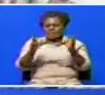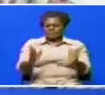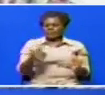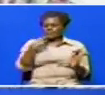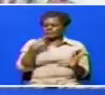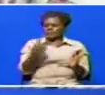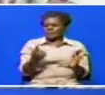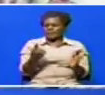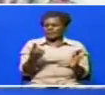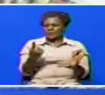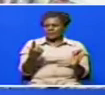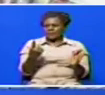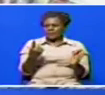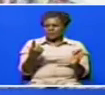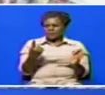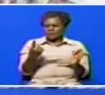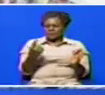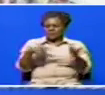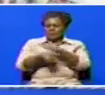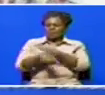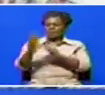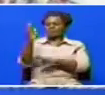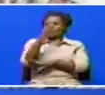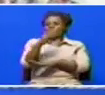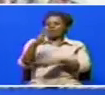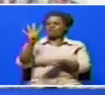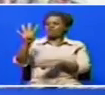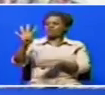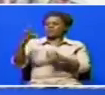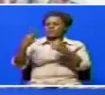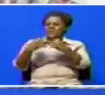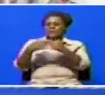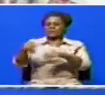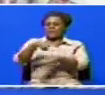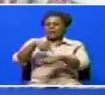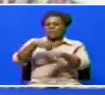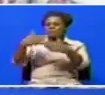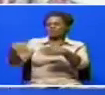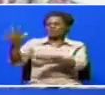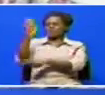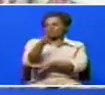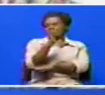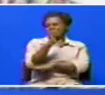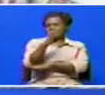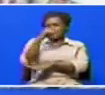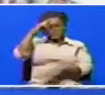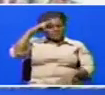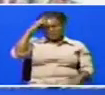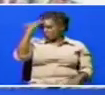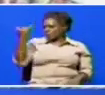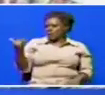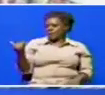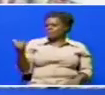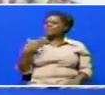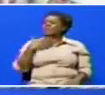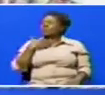given herders grazing their cattle in Bonnie Forest 48 hours to remove their animals. And for what reason?